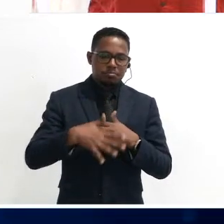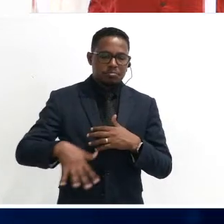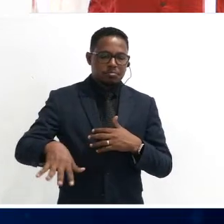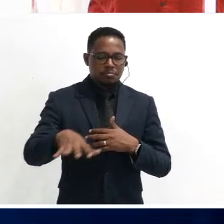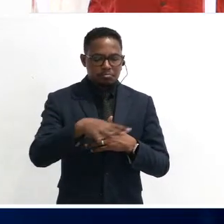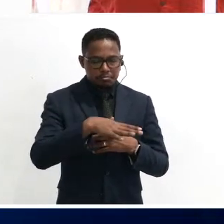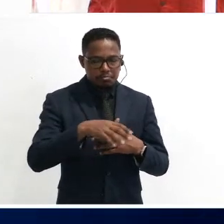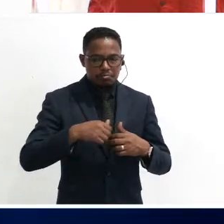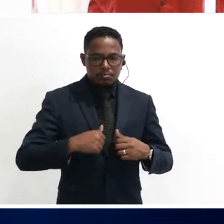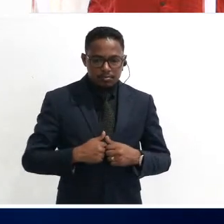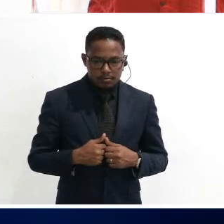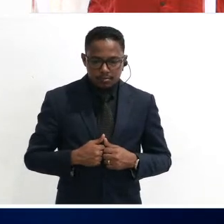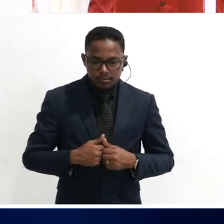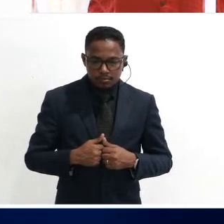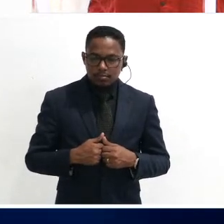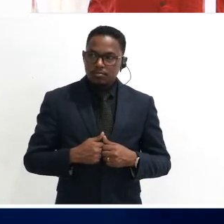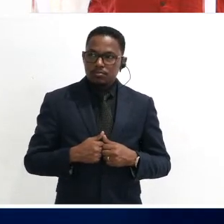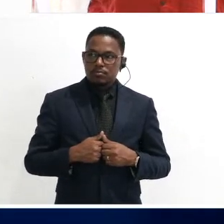get heat out.